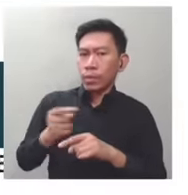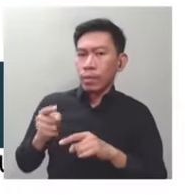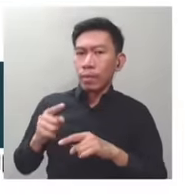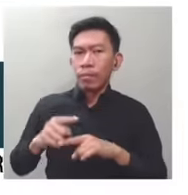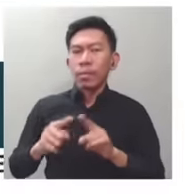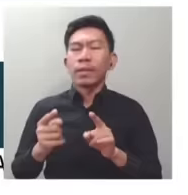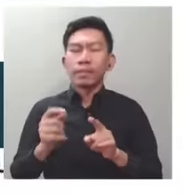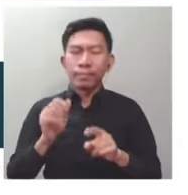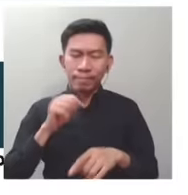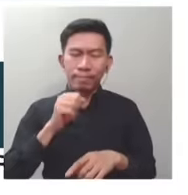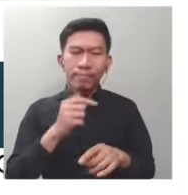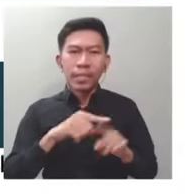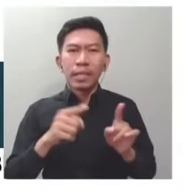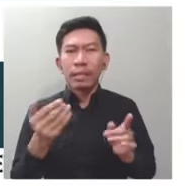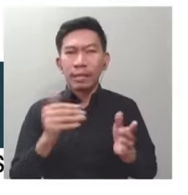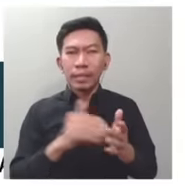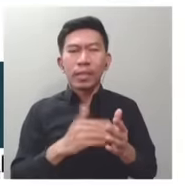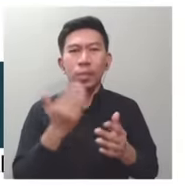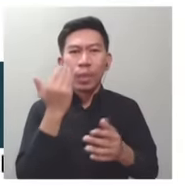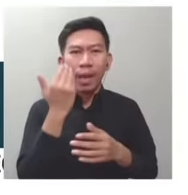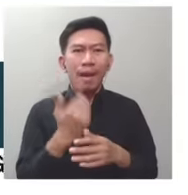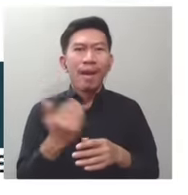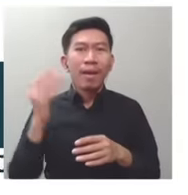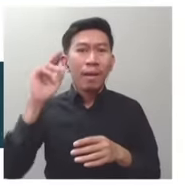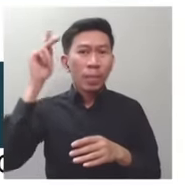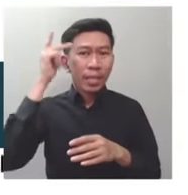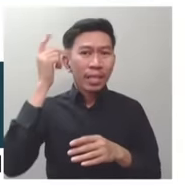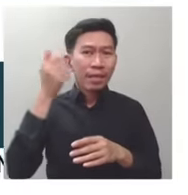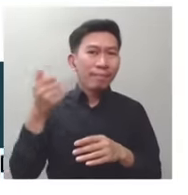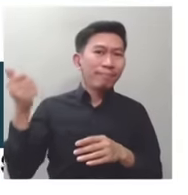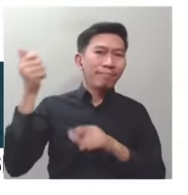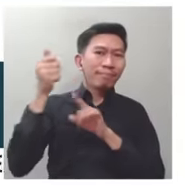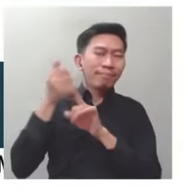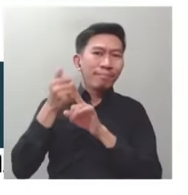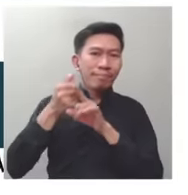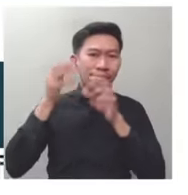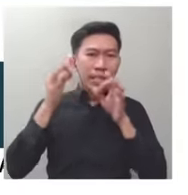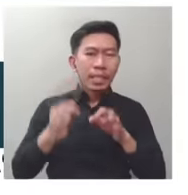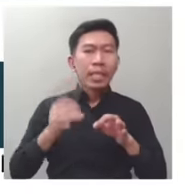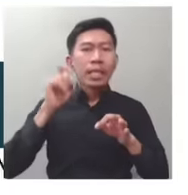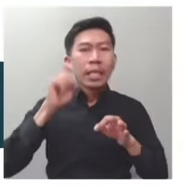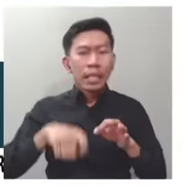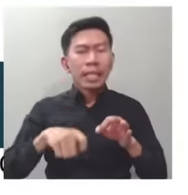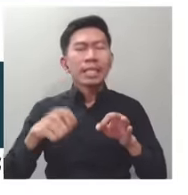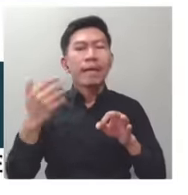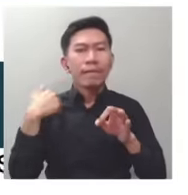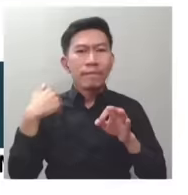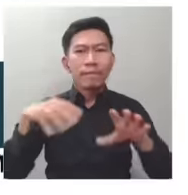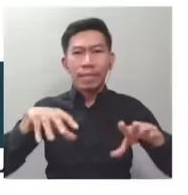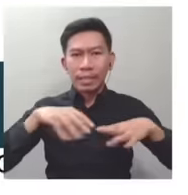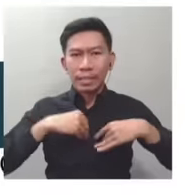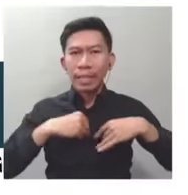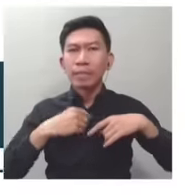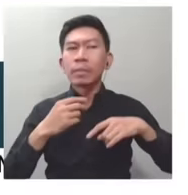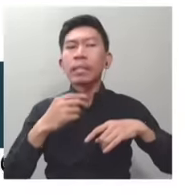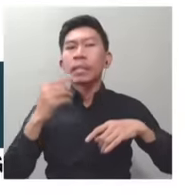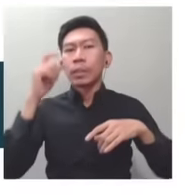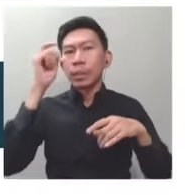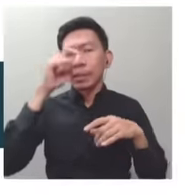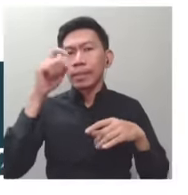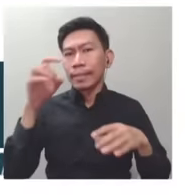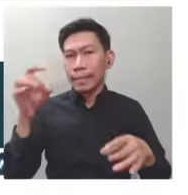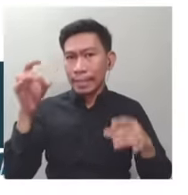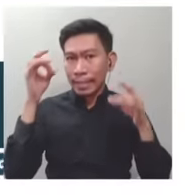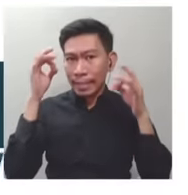is the political will. The ability, of course, to take a calculated political risk. Because just like I say,